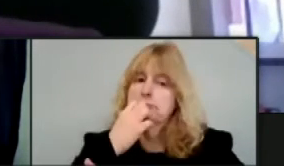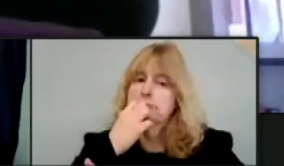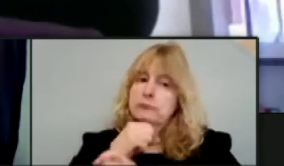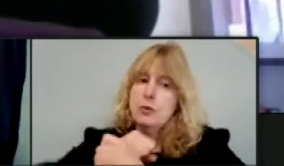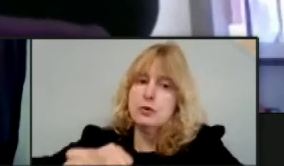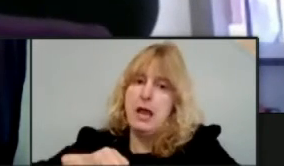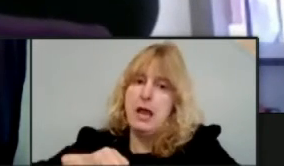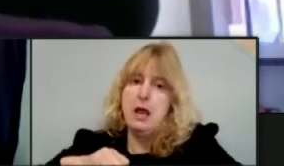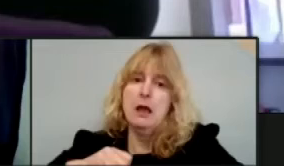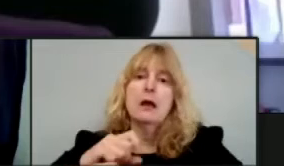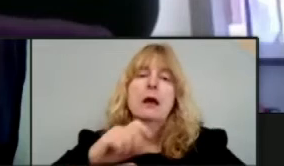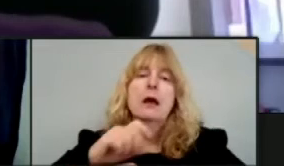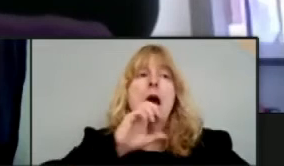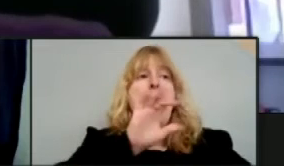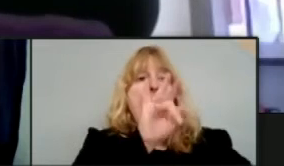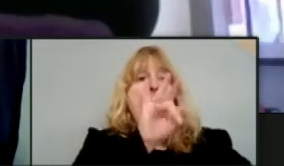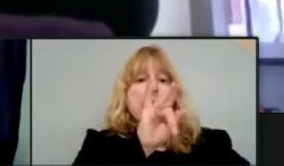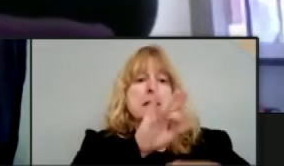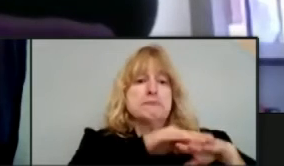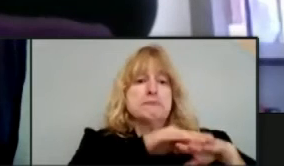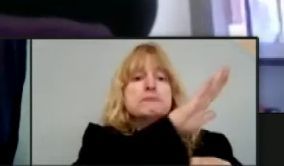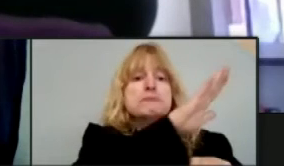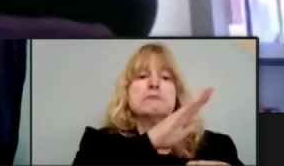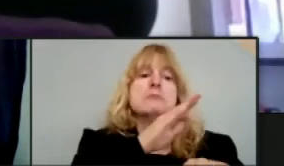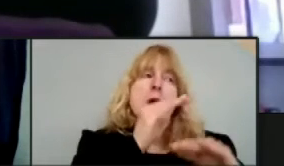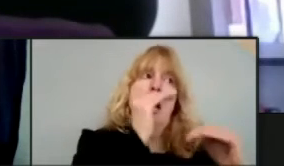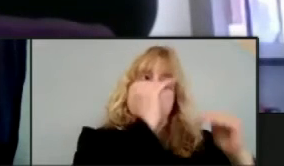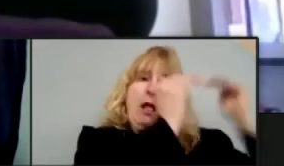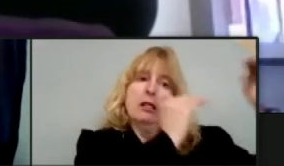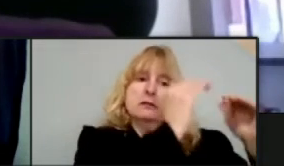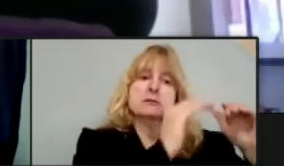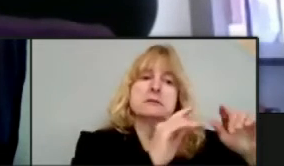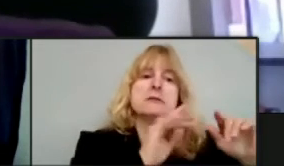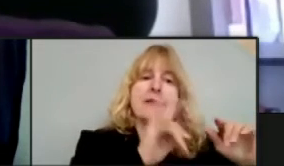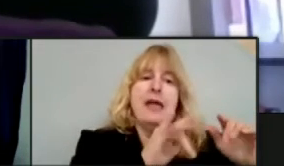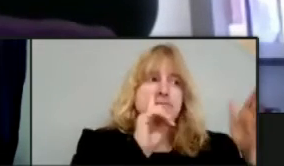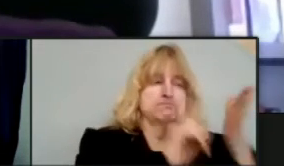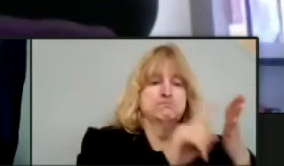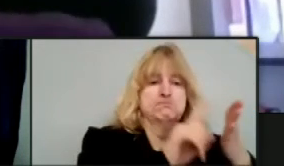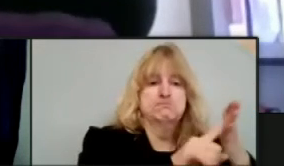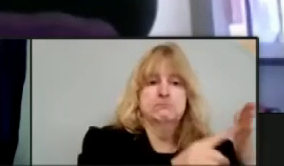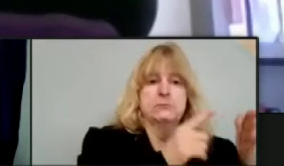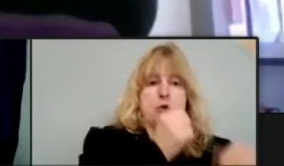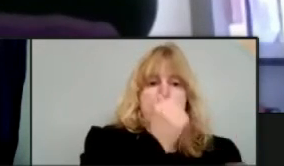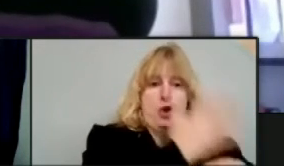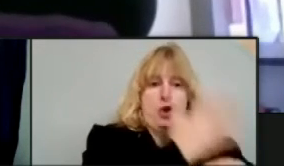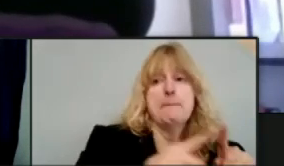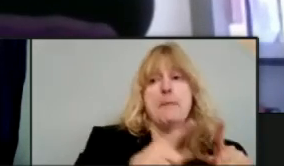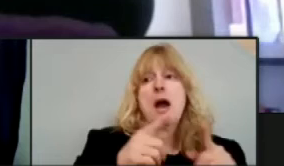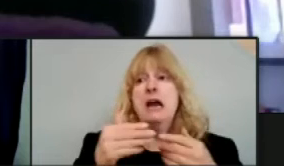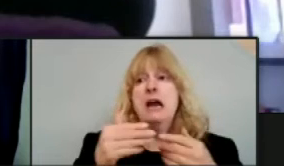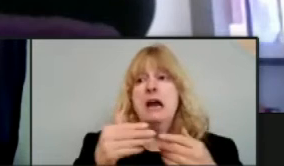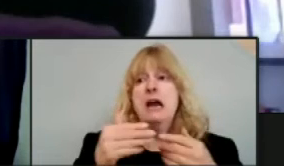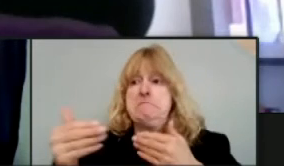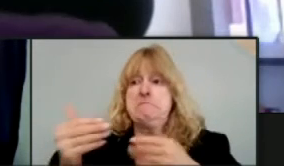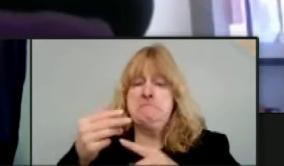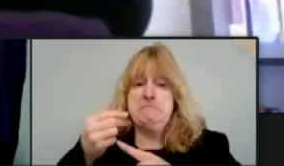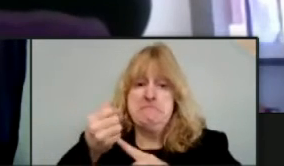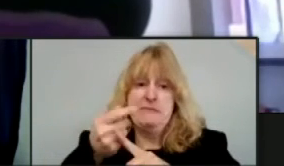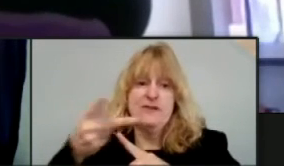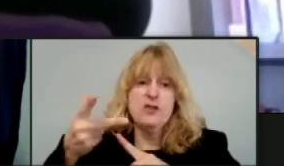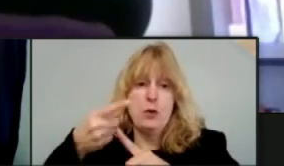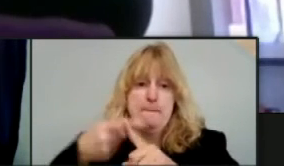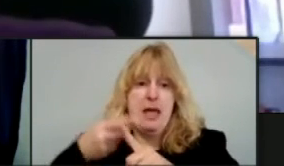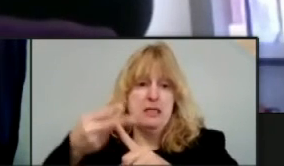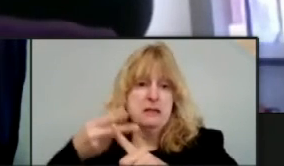and older. And so hopefully we'll be hearing about those results in the next couple of months. Say